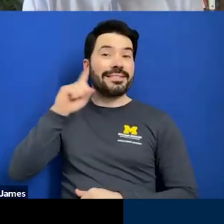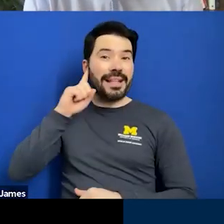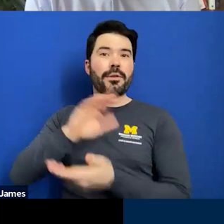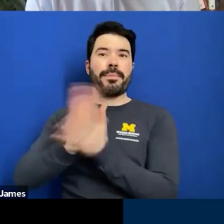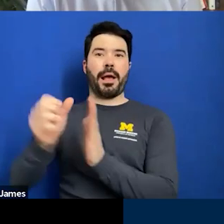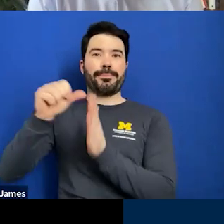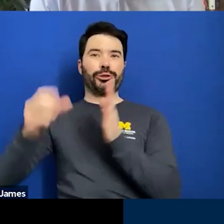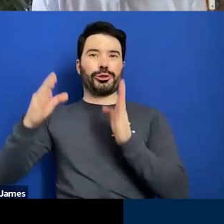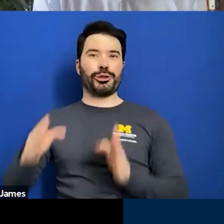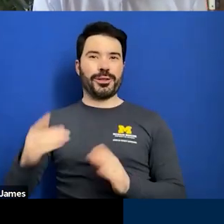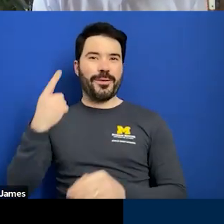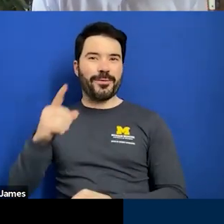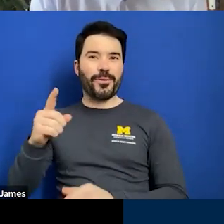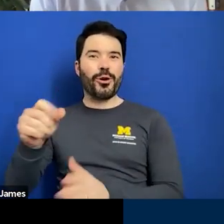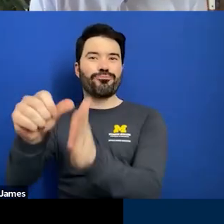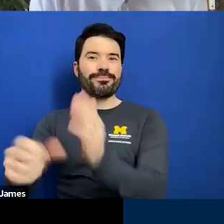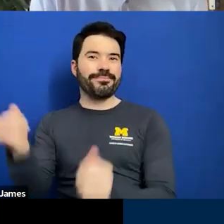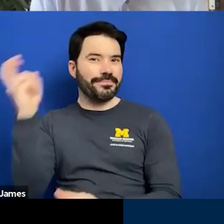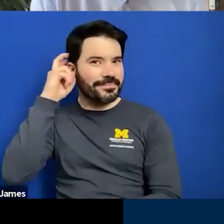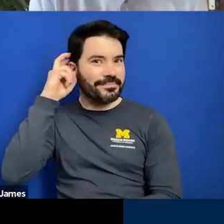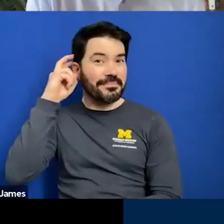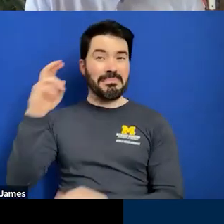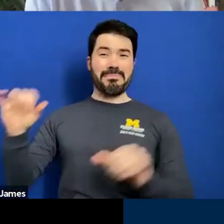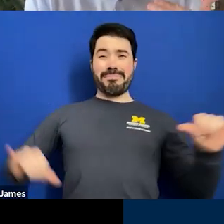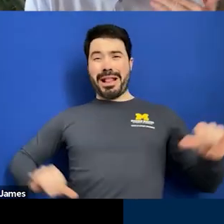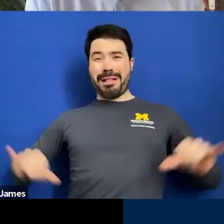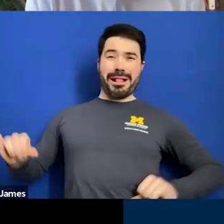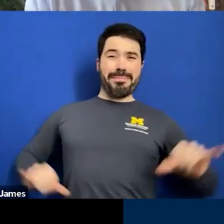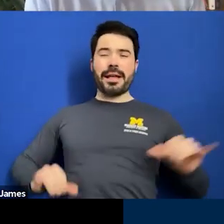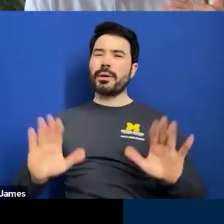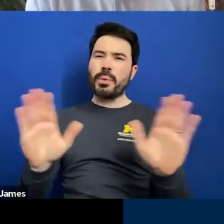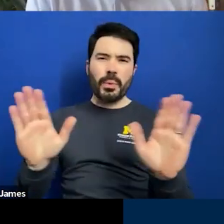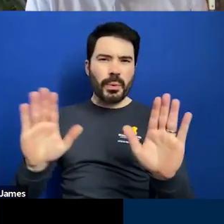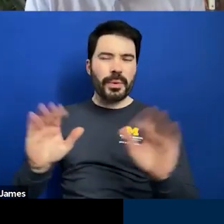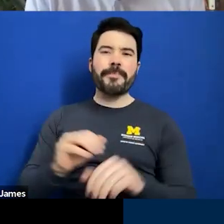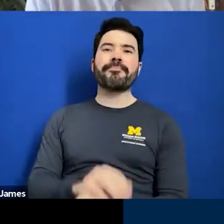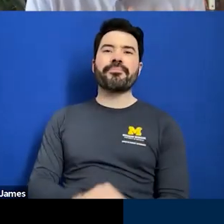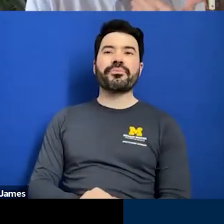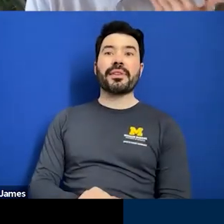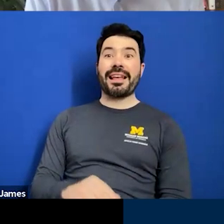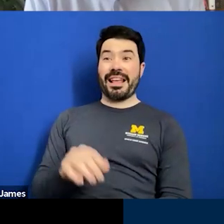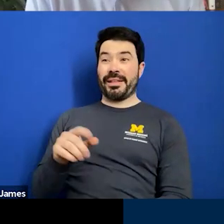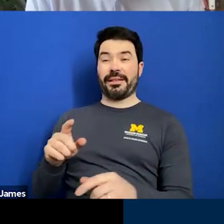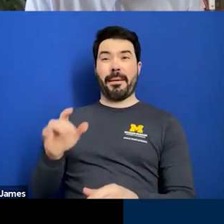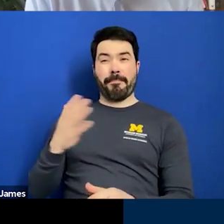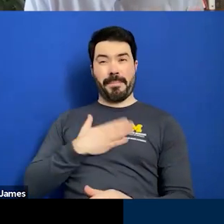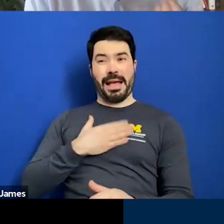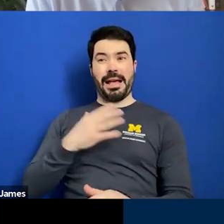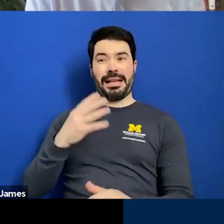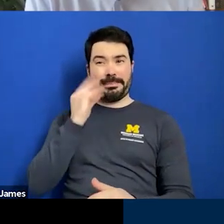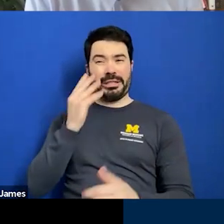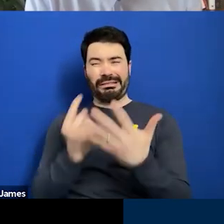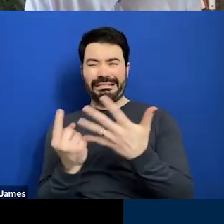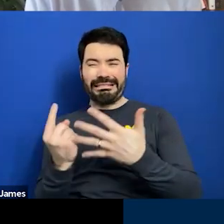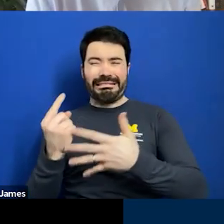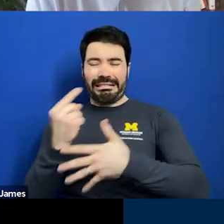implants. And I don't want to do that as a bragging thing. Going through this process was incredibly difficult. It is the hardest